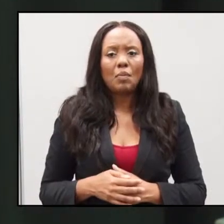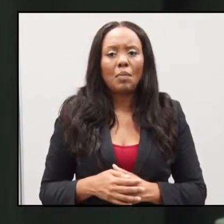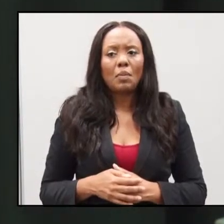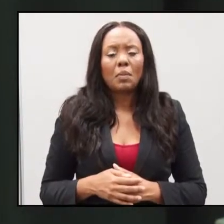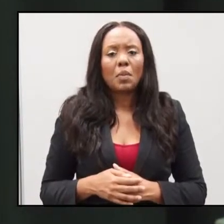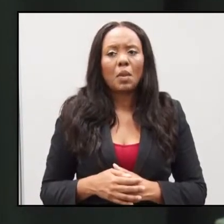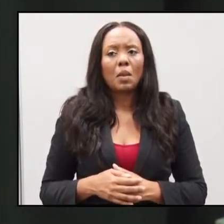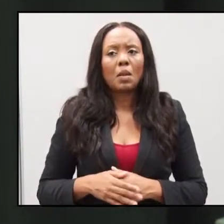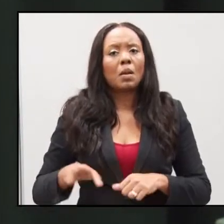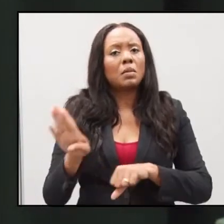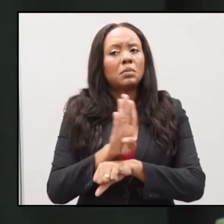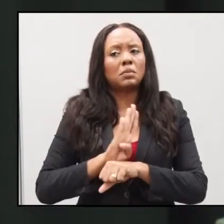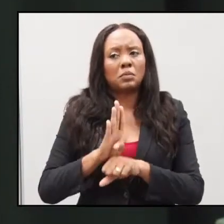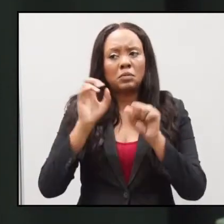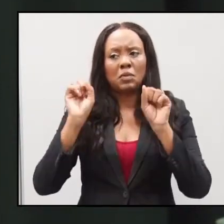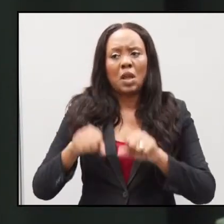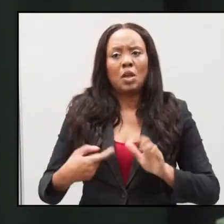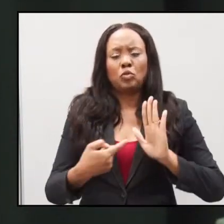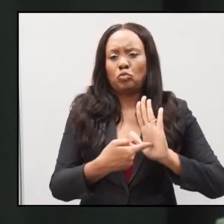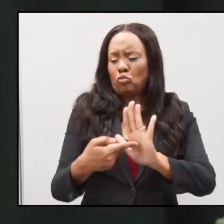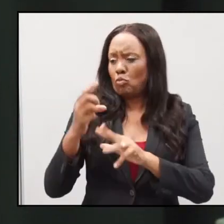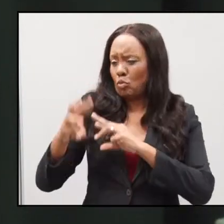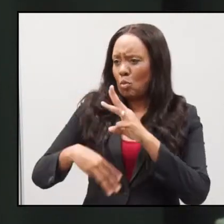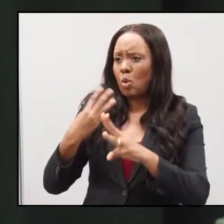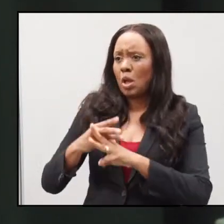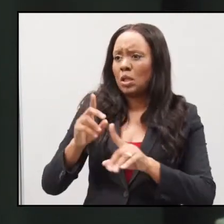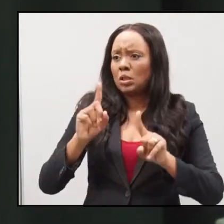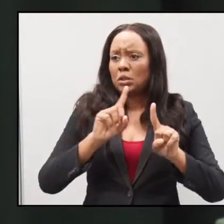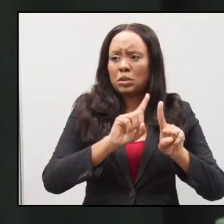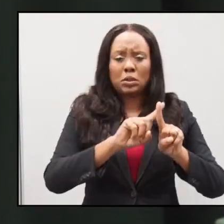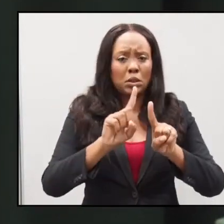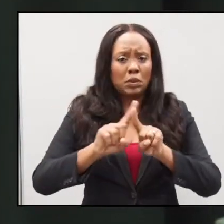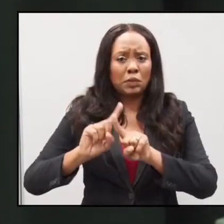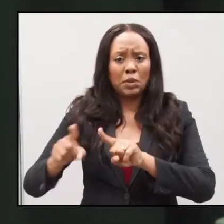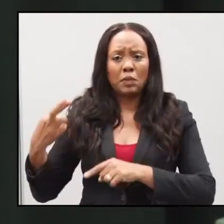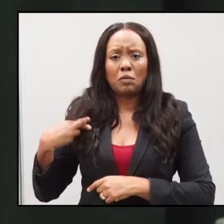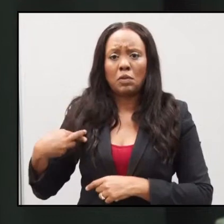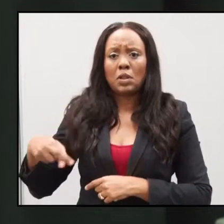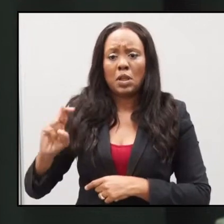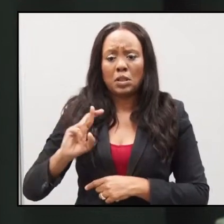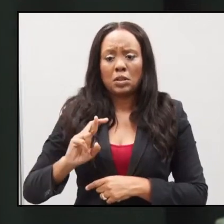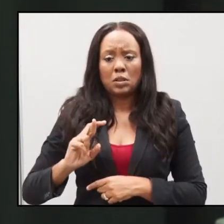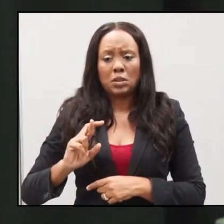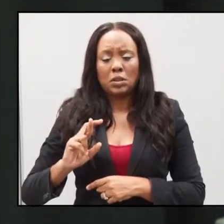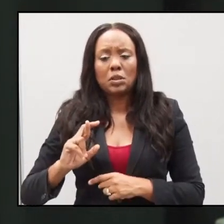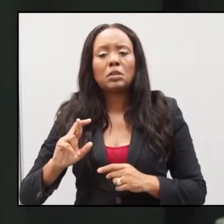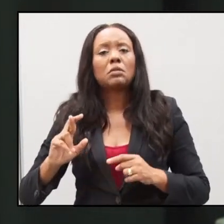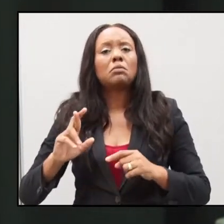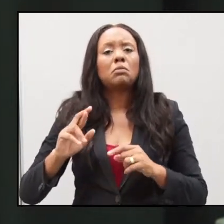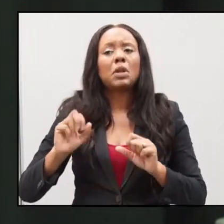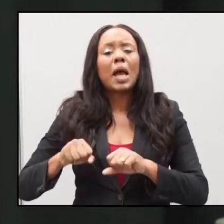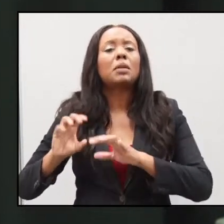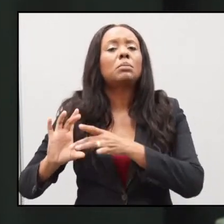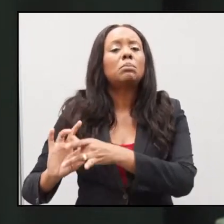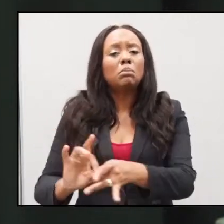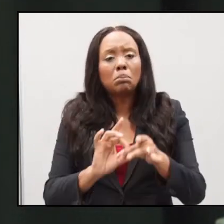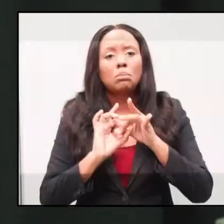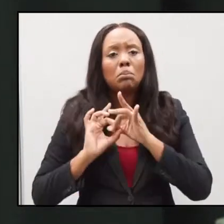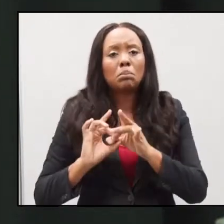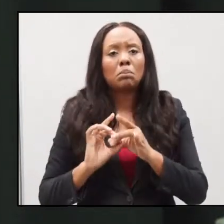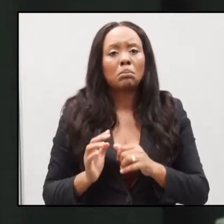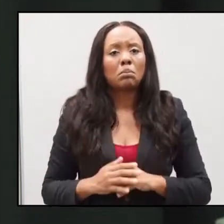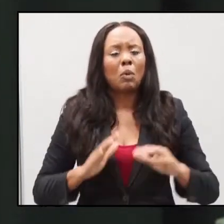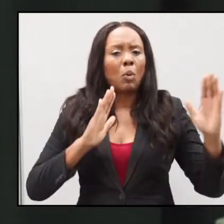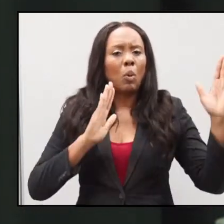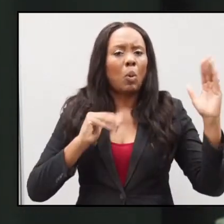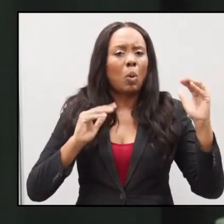that helps to show the world how different religions can coexist in a small space. And we're hoping that we will have international linkages,